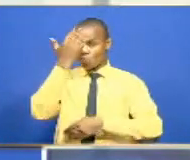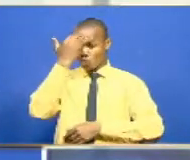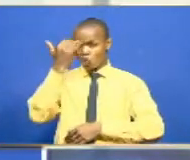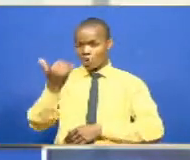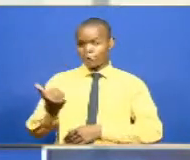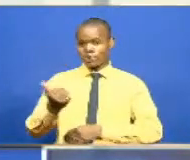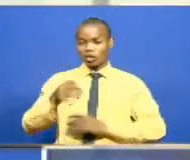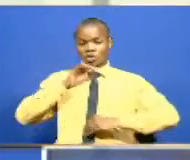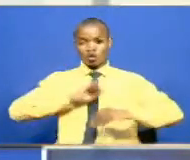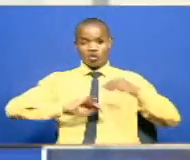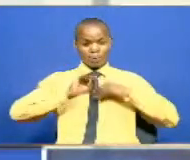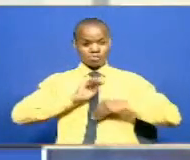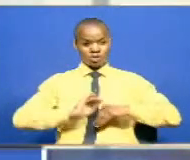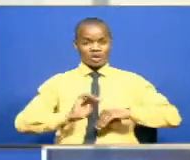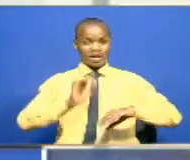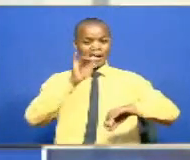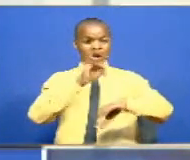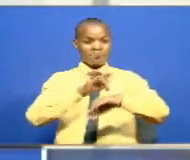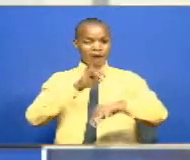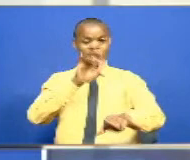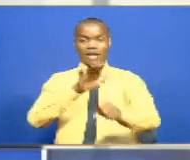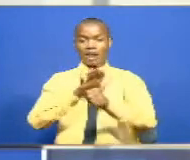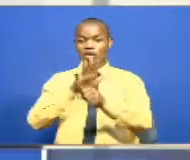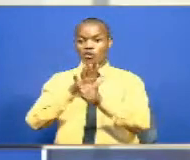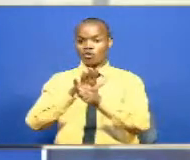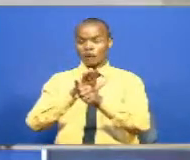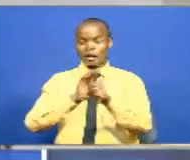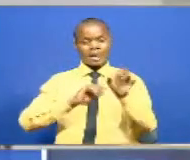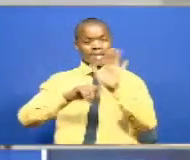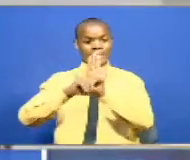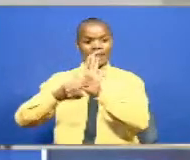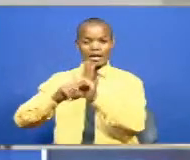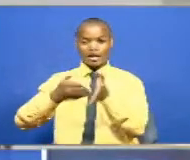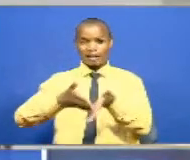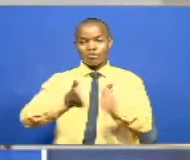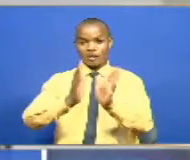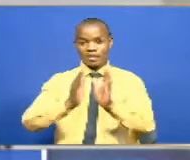is what affects many of them negatively.